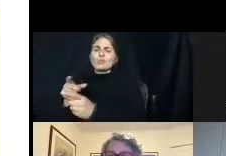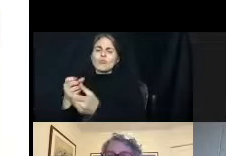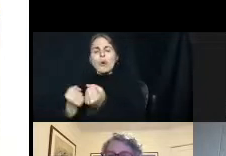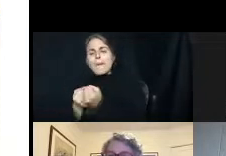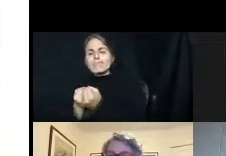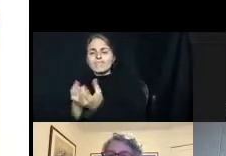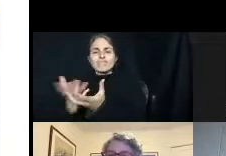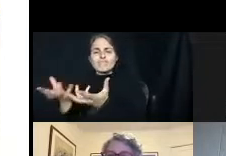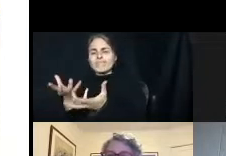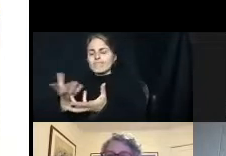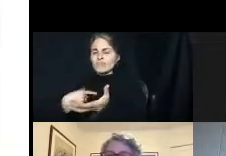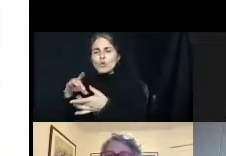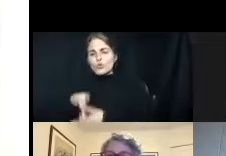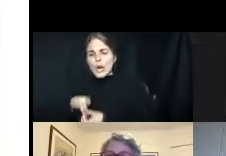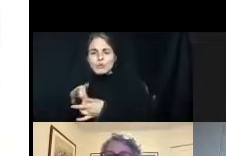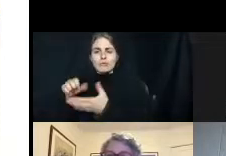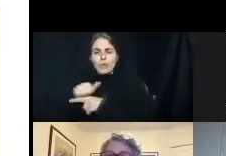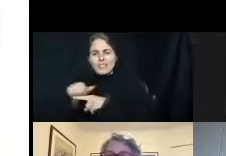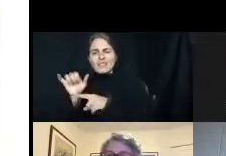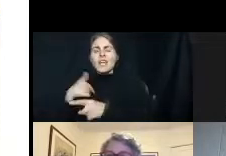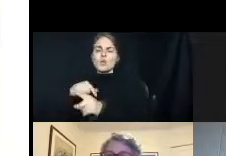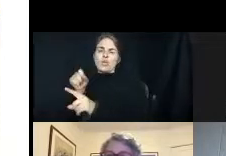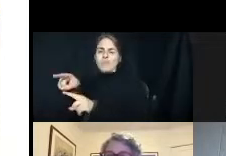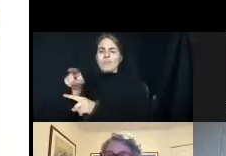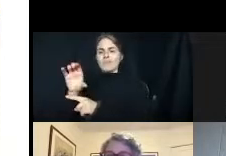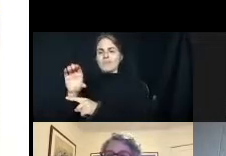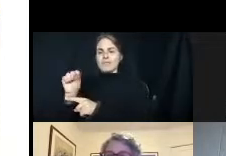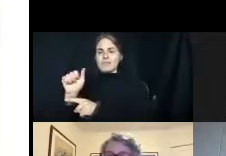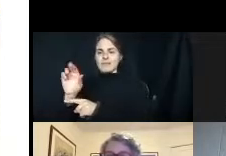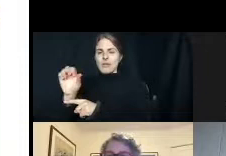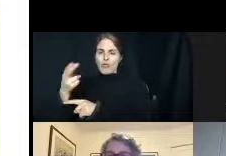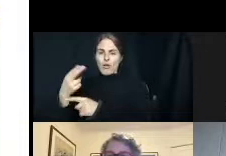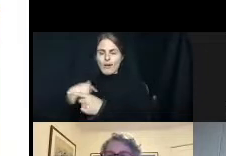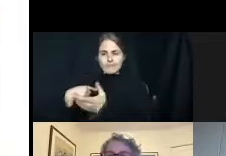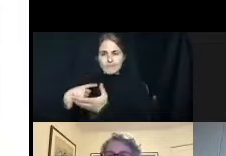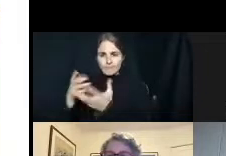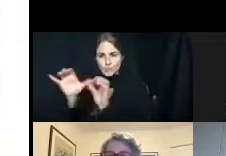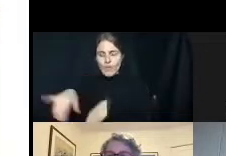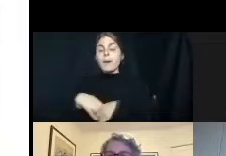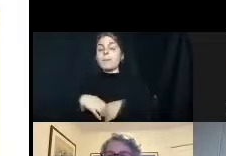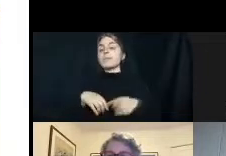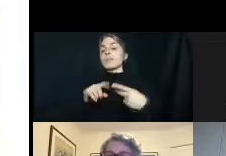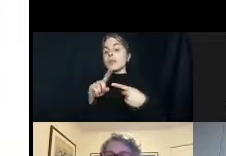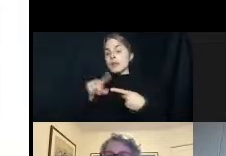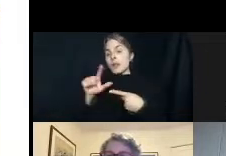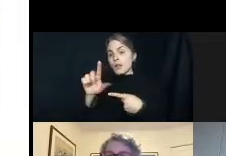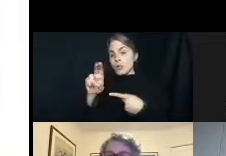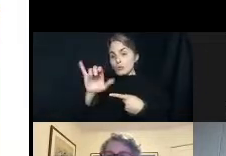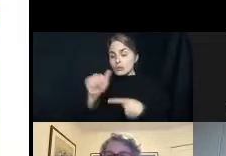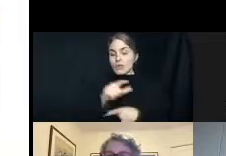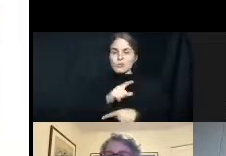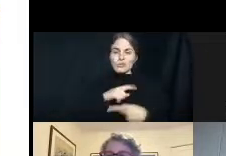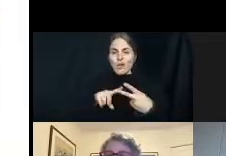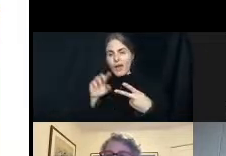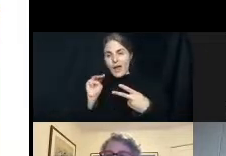Support, or you can message Maura to be put in a breakout room together. And Lucia and Maggie are our